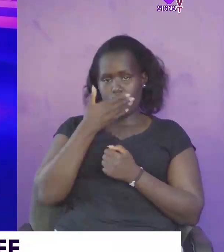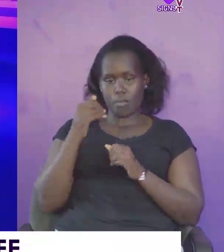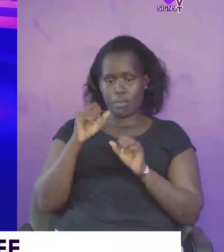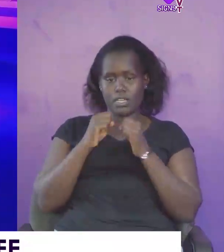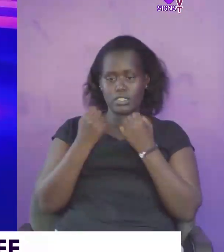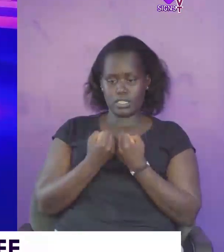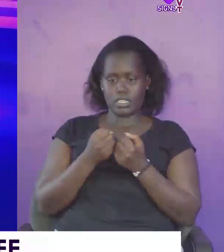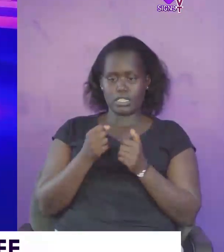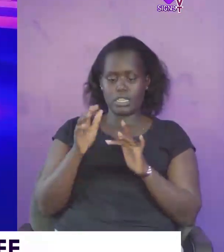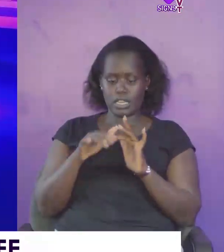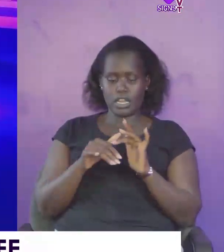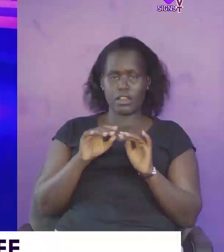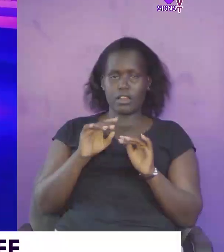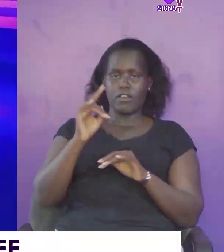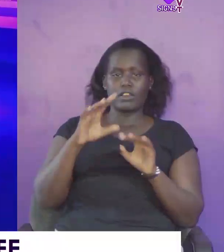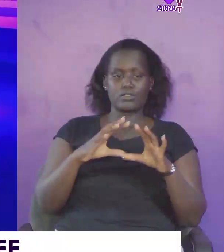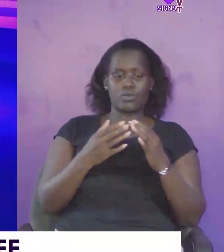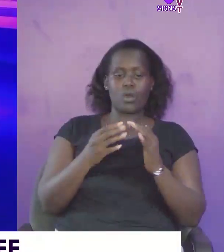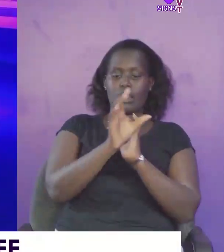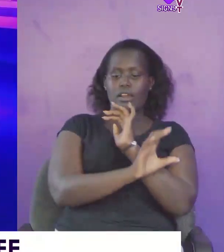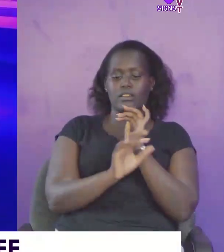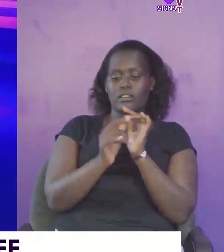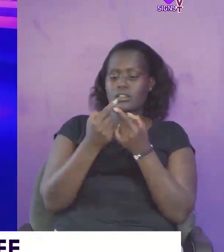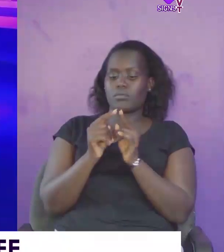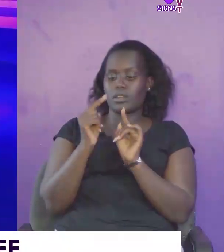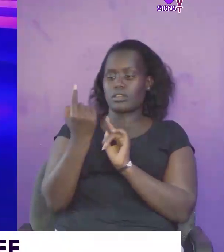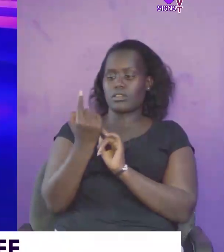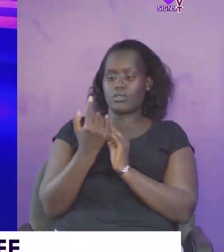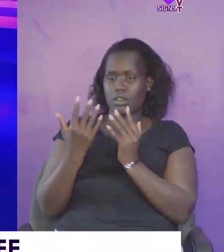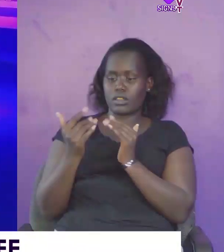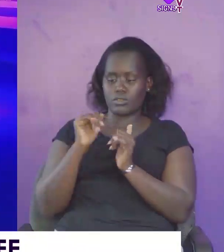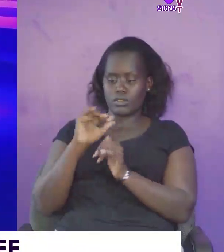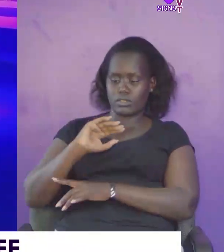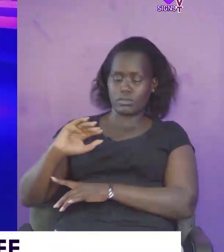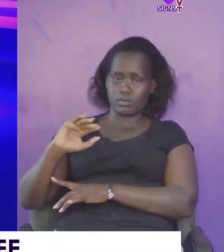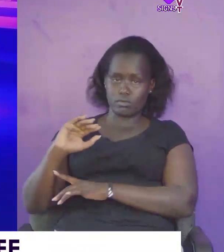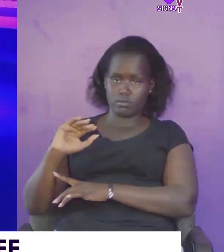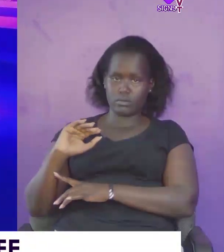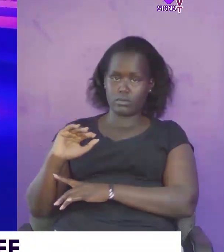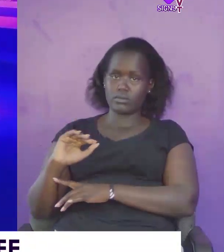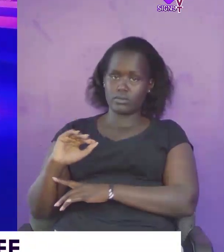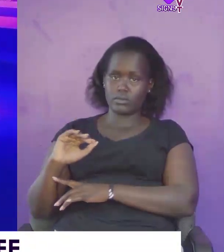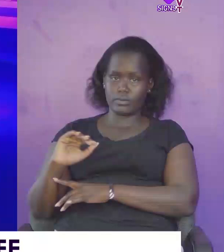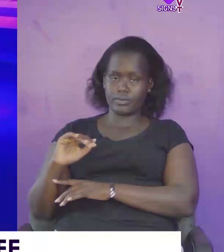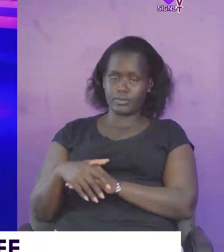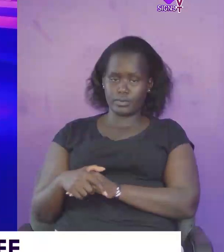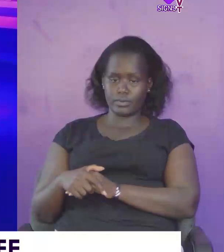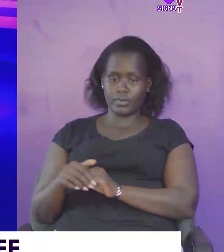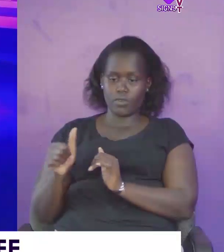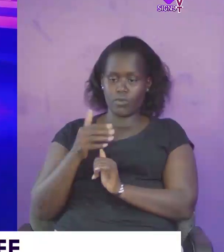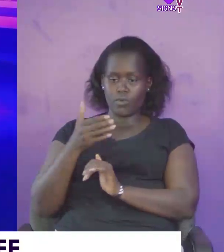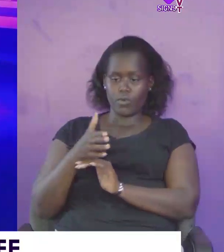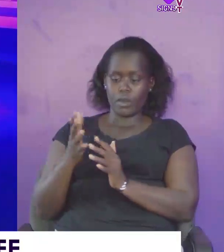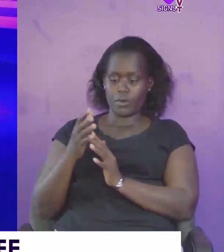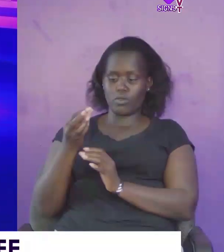the so-called first world countries. But the only impediments that remains, that the only impediment that exists between them